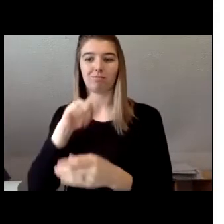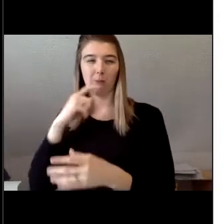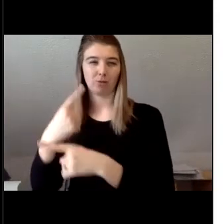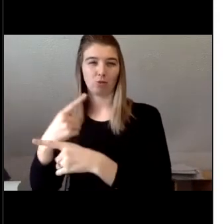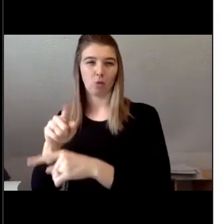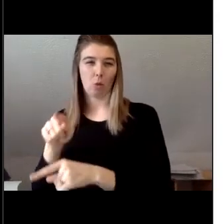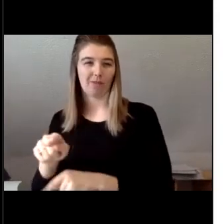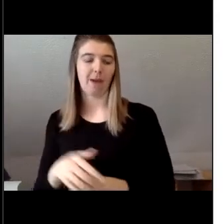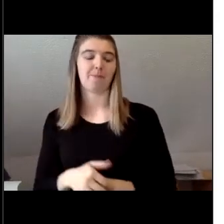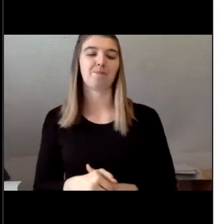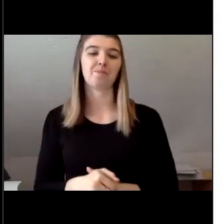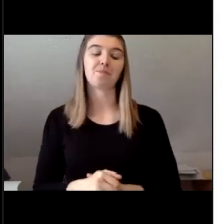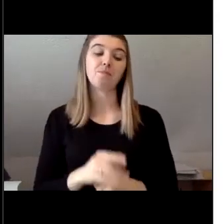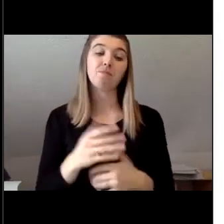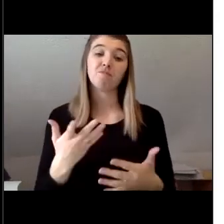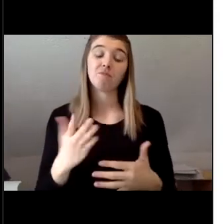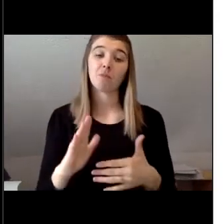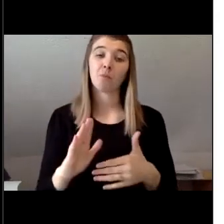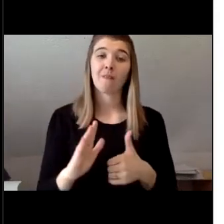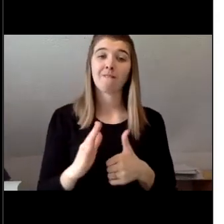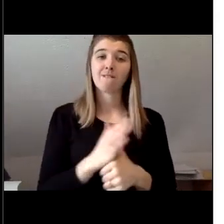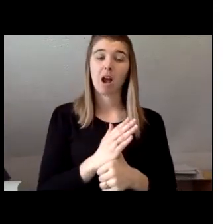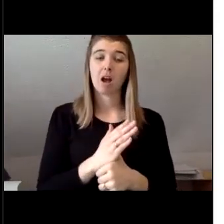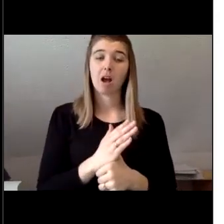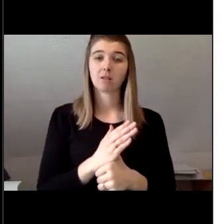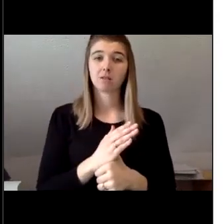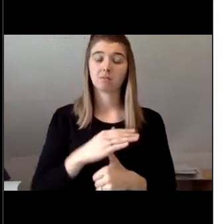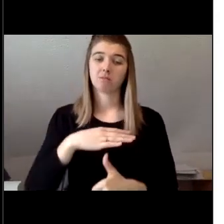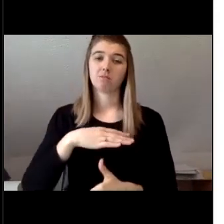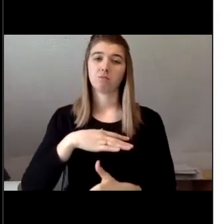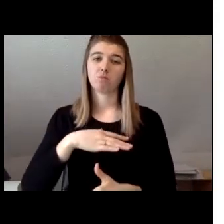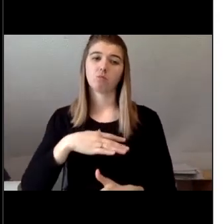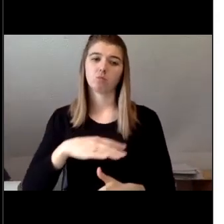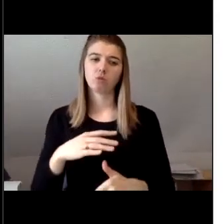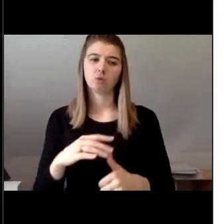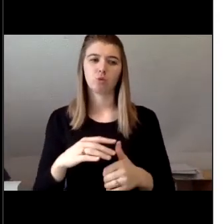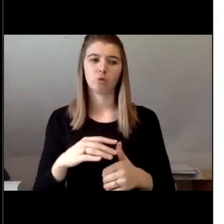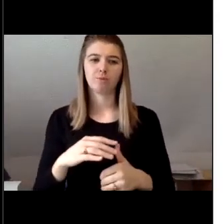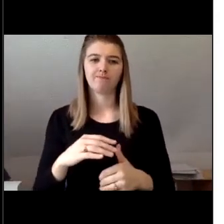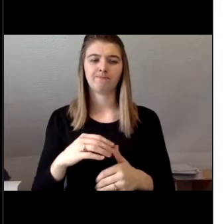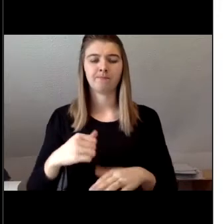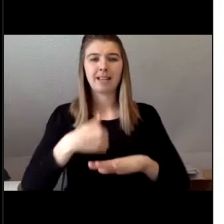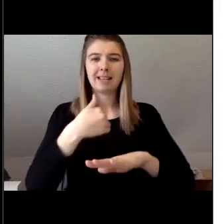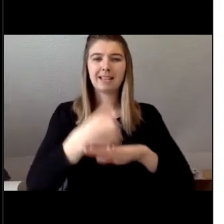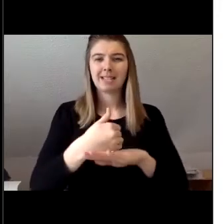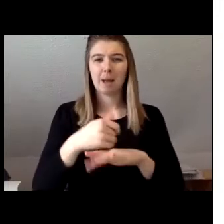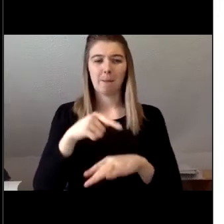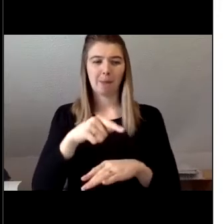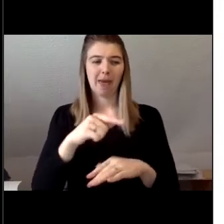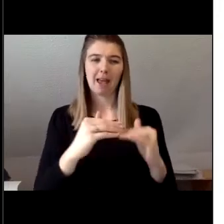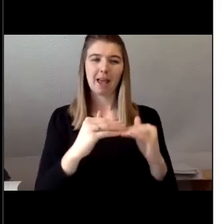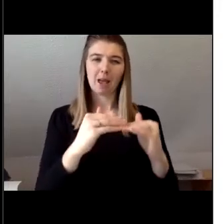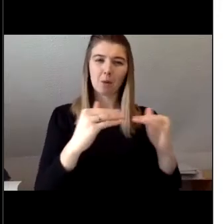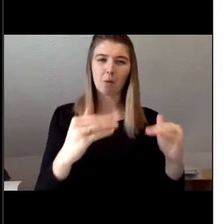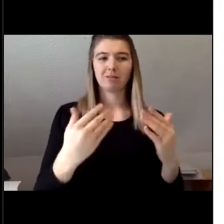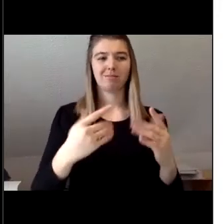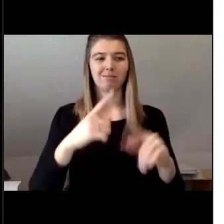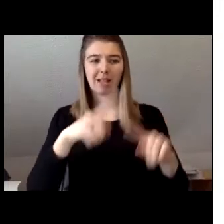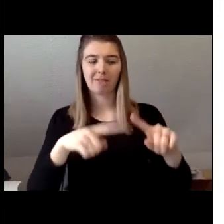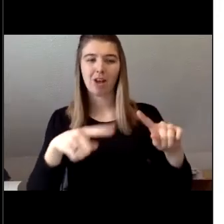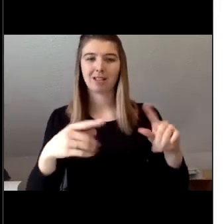So a first step is establishing the importance of equity, diversity, and inclusion in our work as an